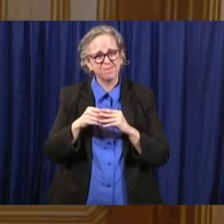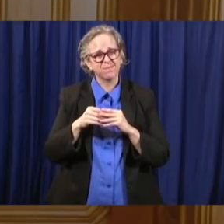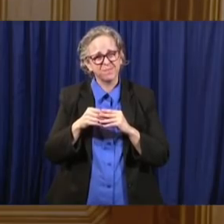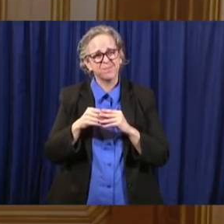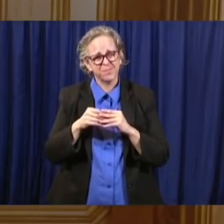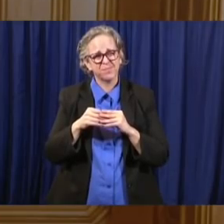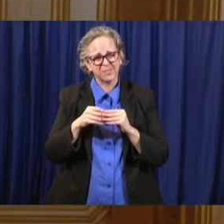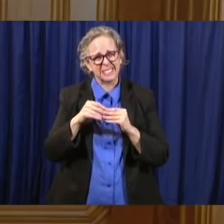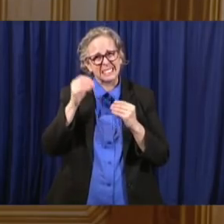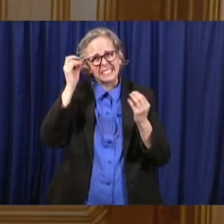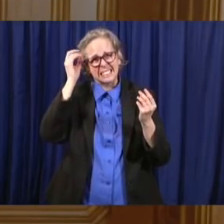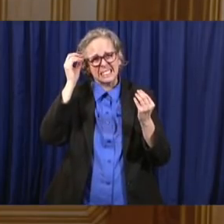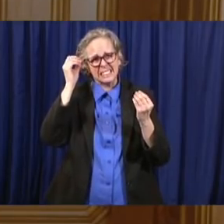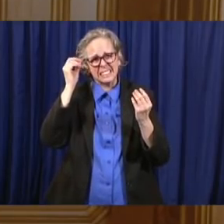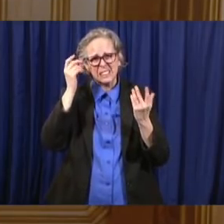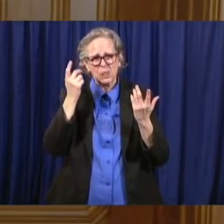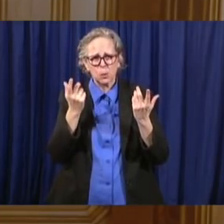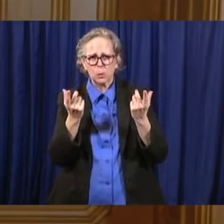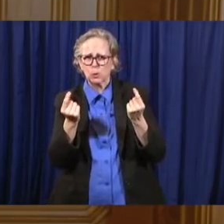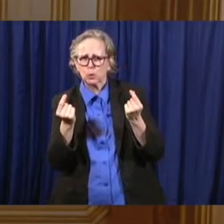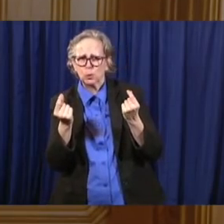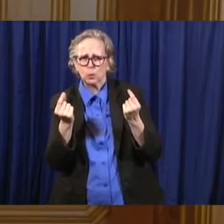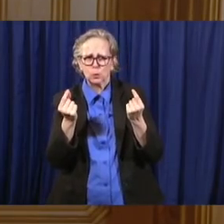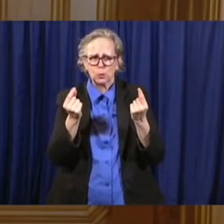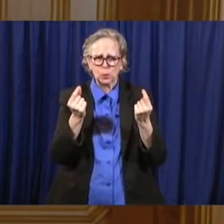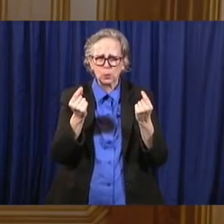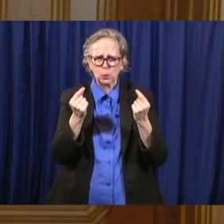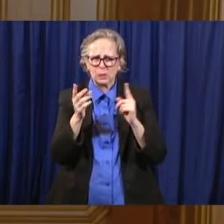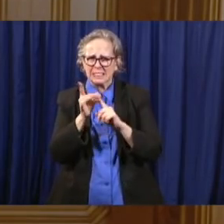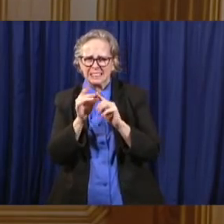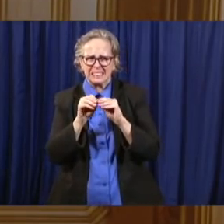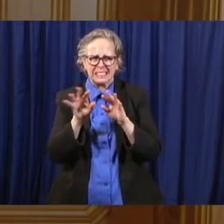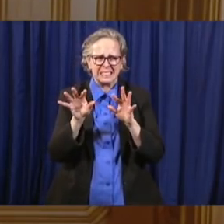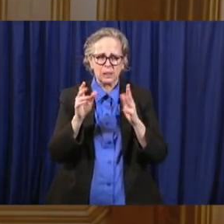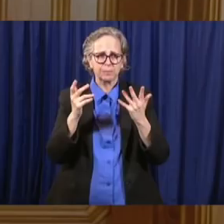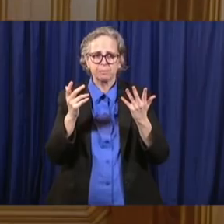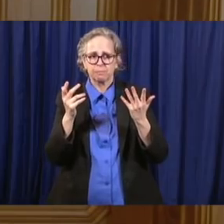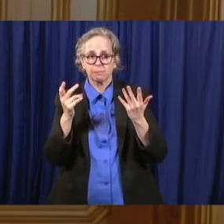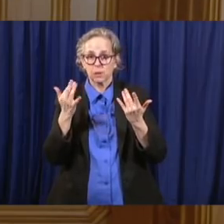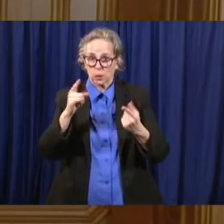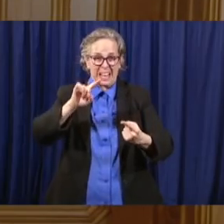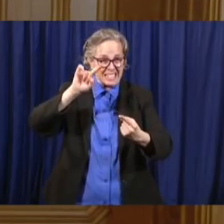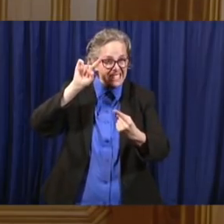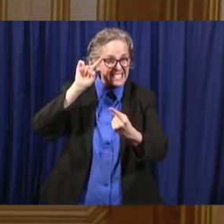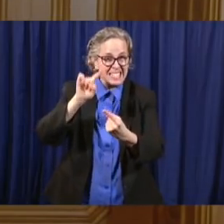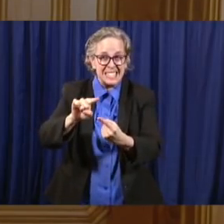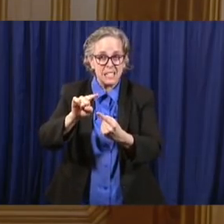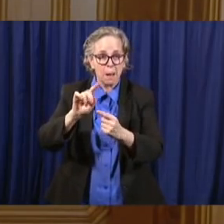were areas where we, in fact, could reduce the prison population.